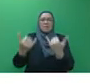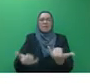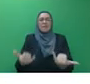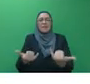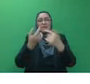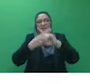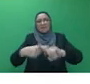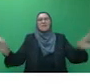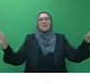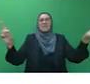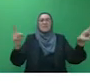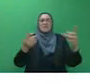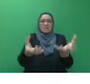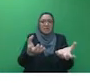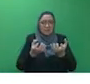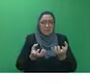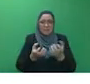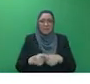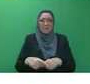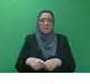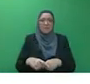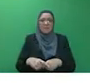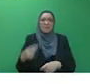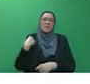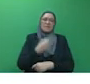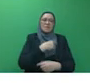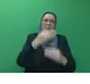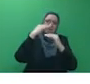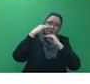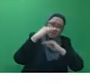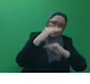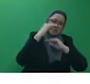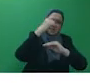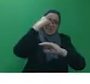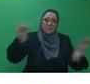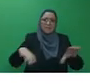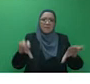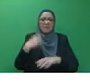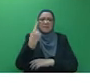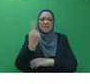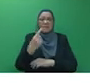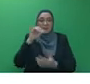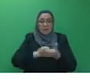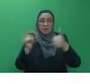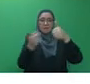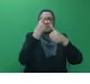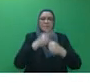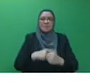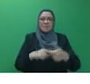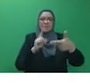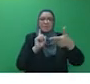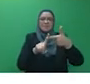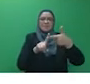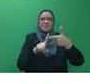and people now have different ones they have i'm also limited in how i can do things so i think that's the first um